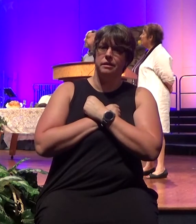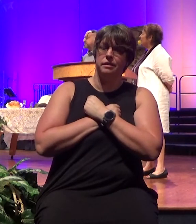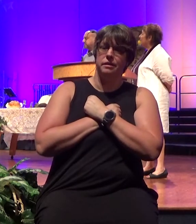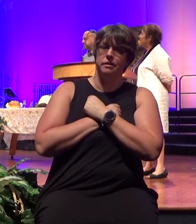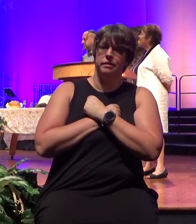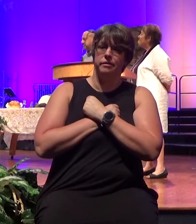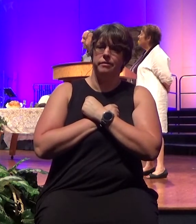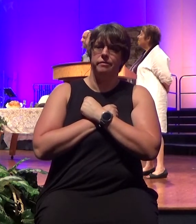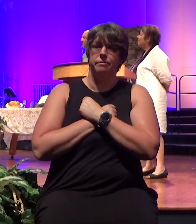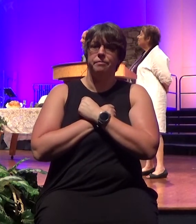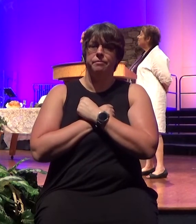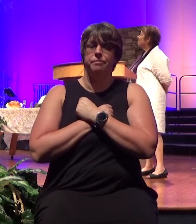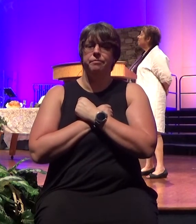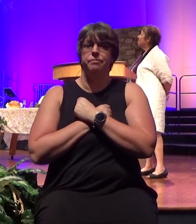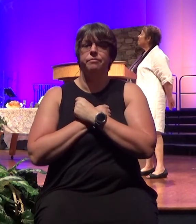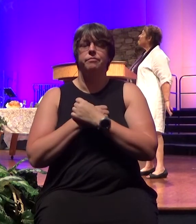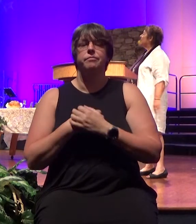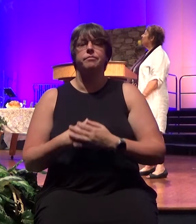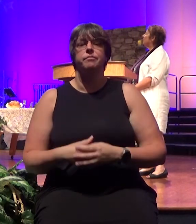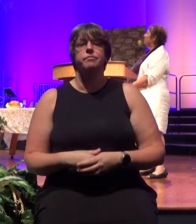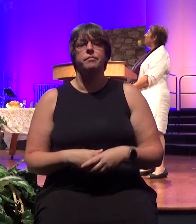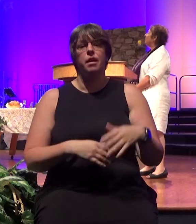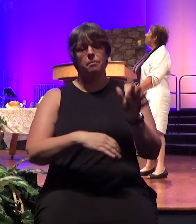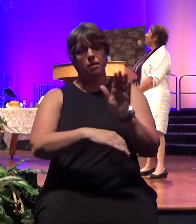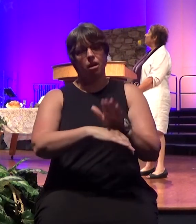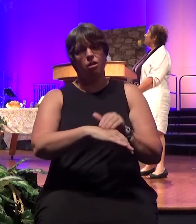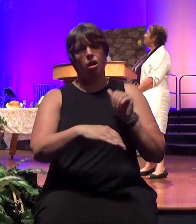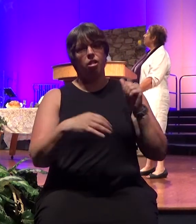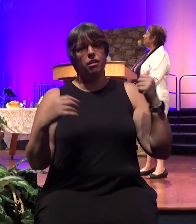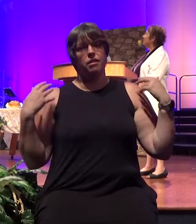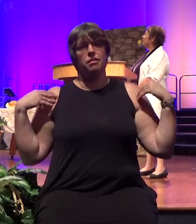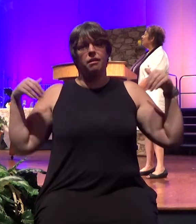love. Calling the